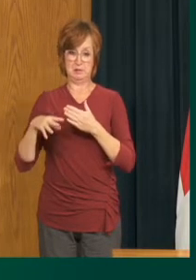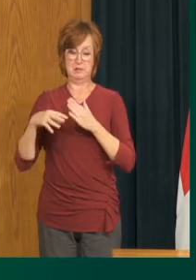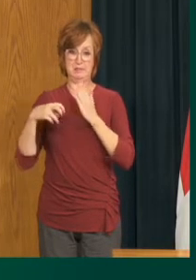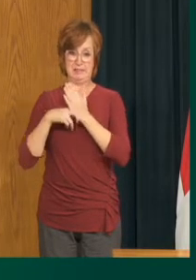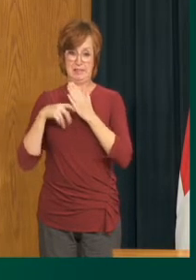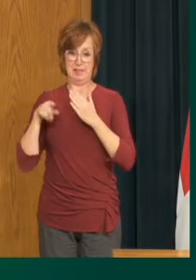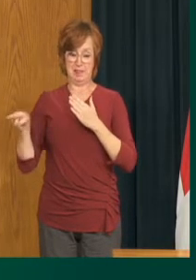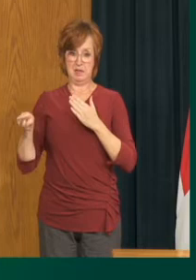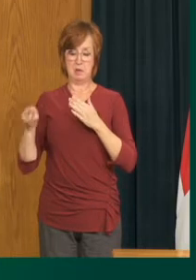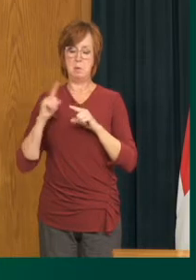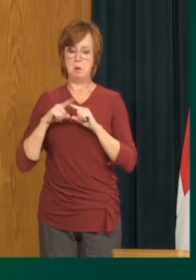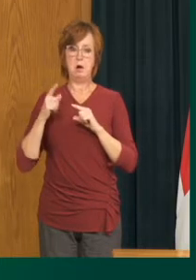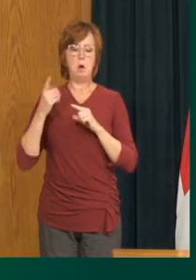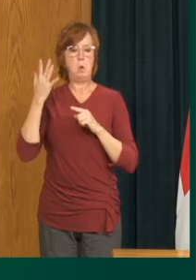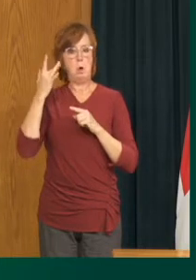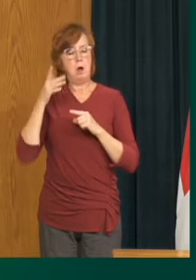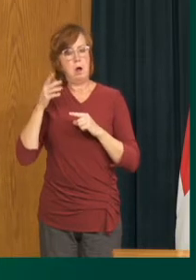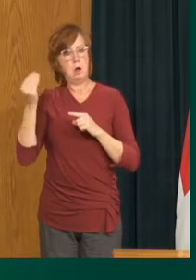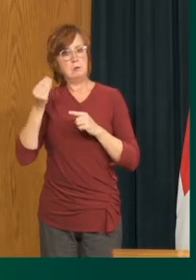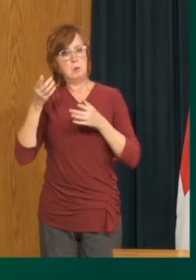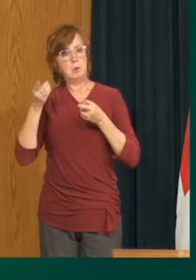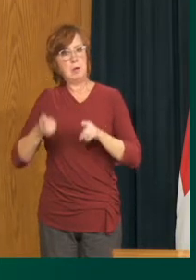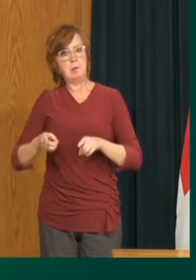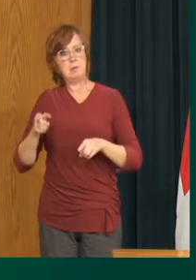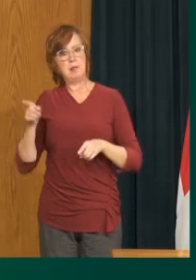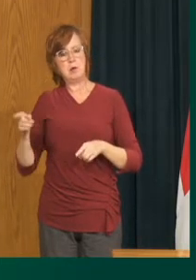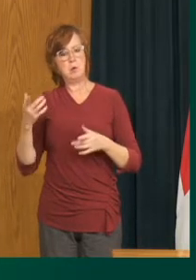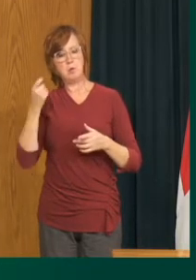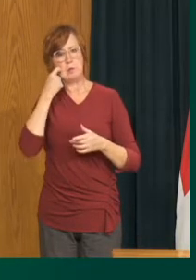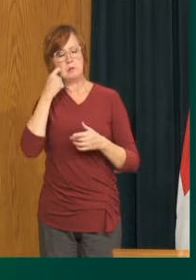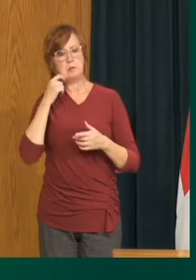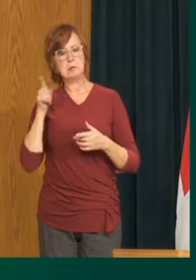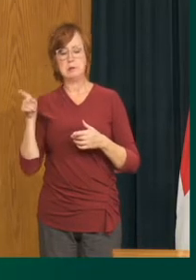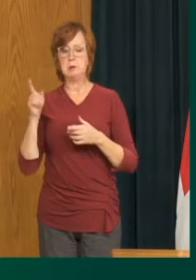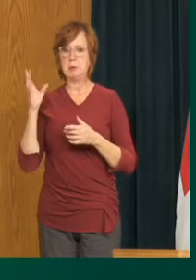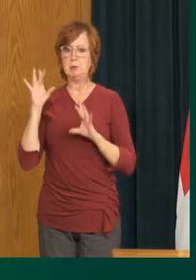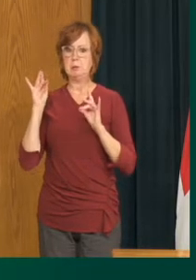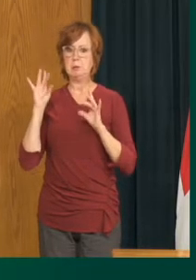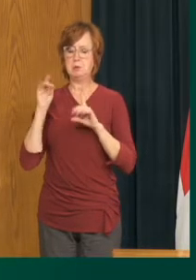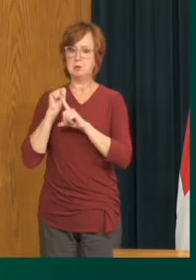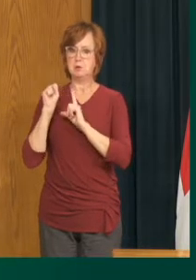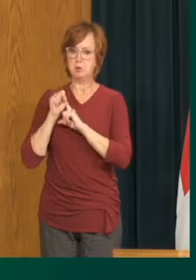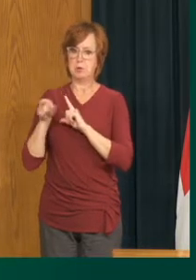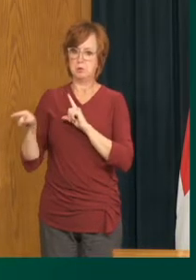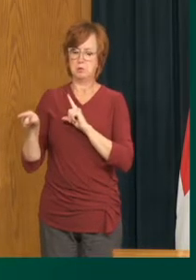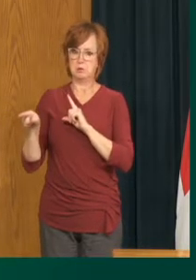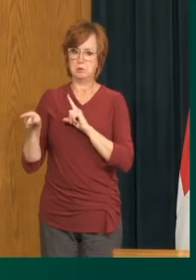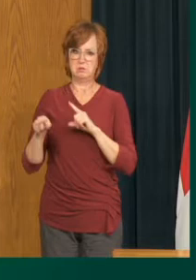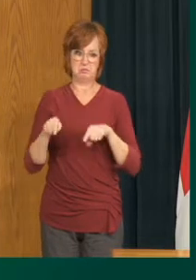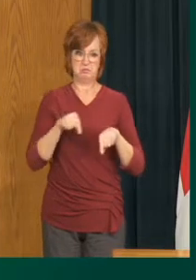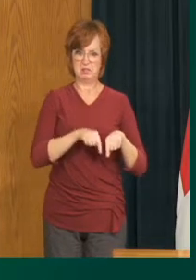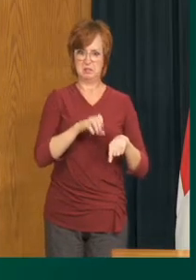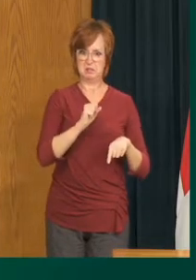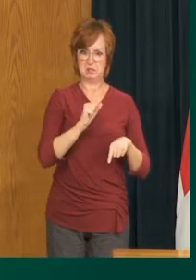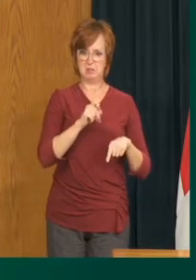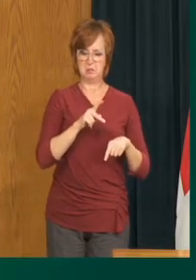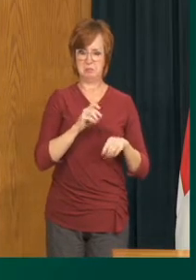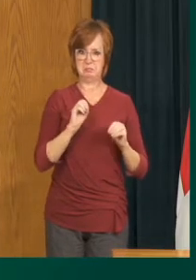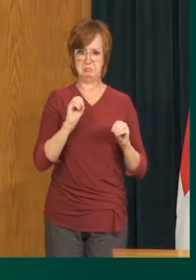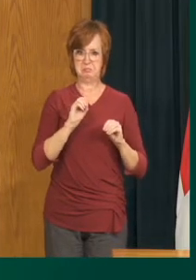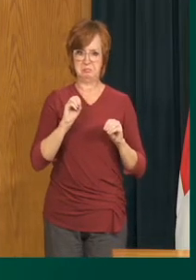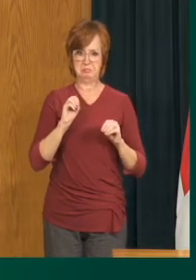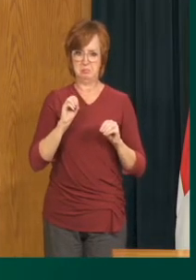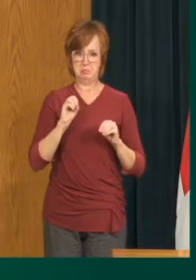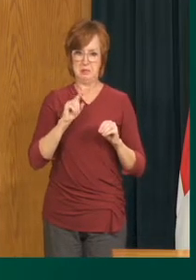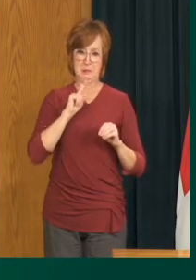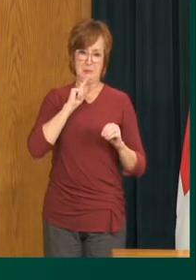Ontario is reactive to the situation that they have there. So we don't have a need to have that discussion right now.